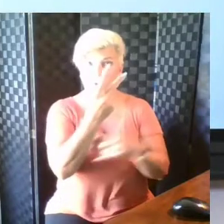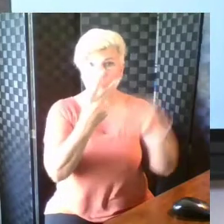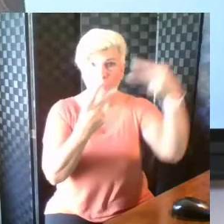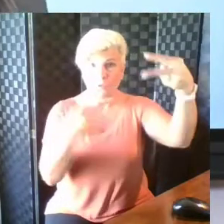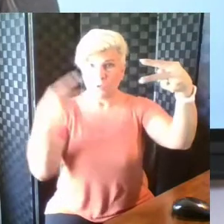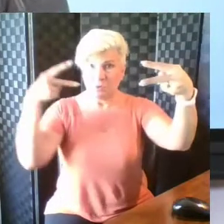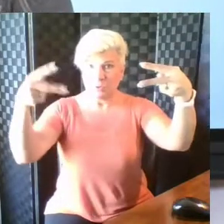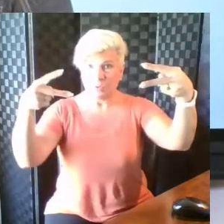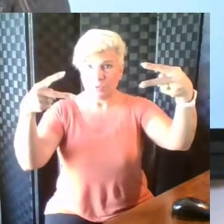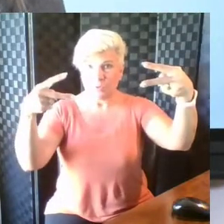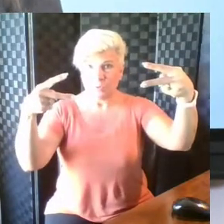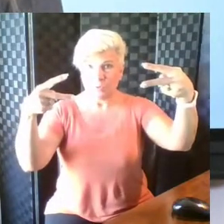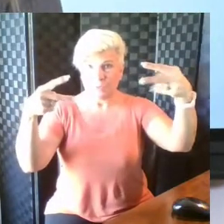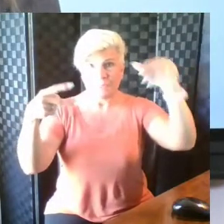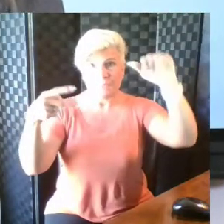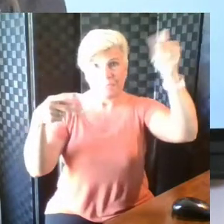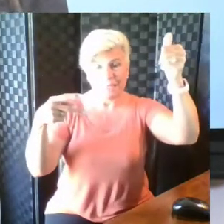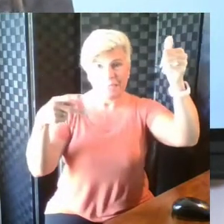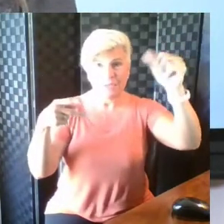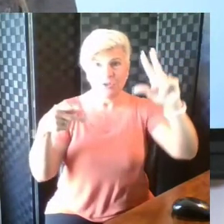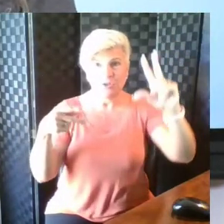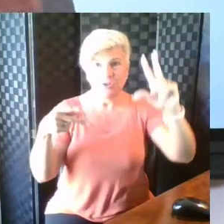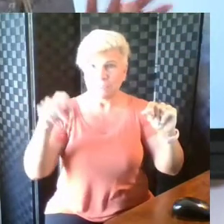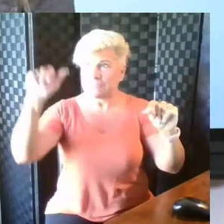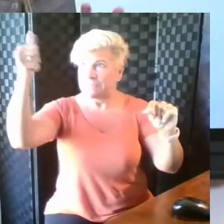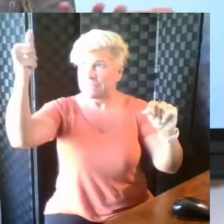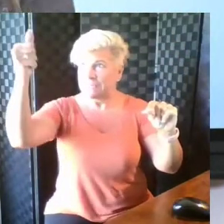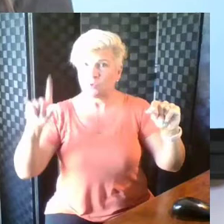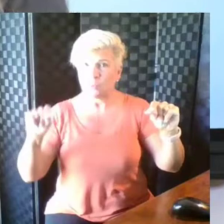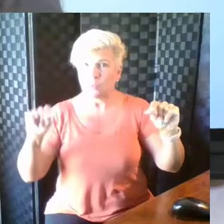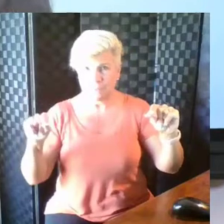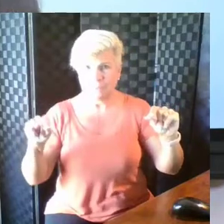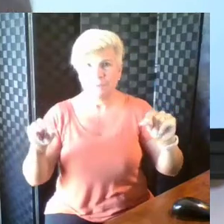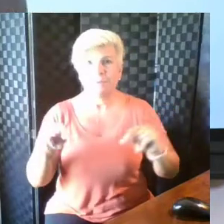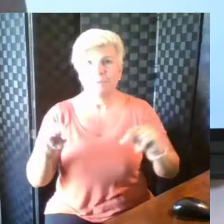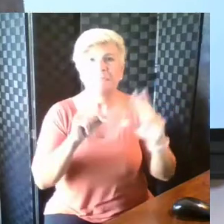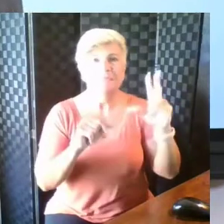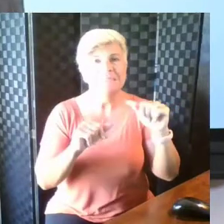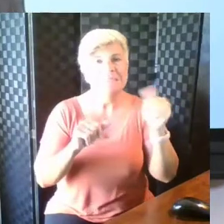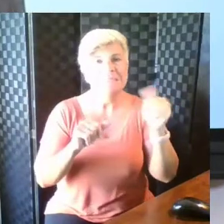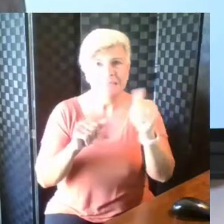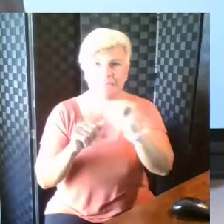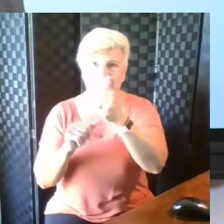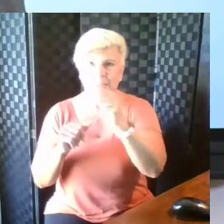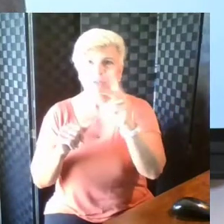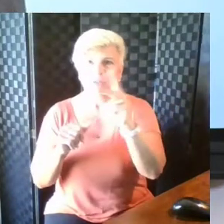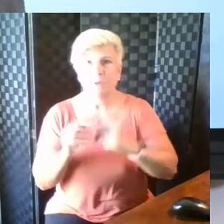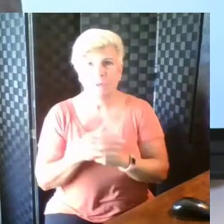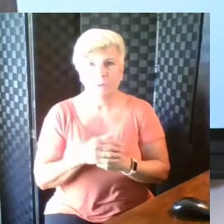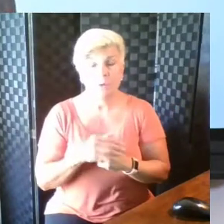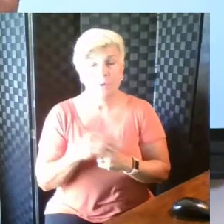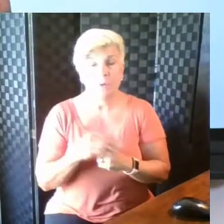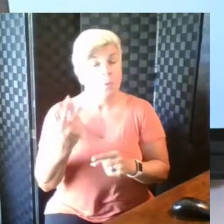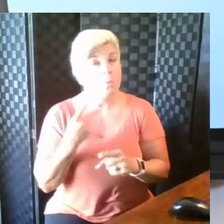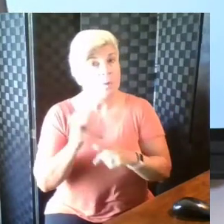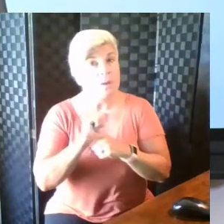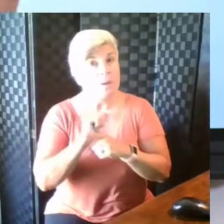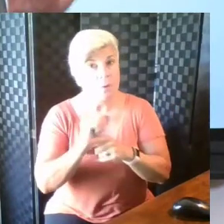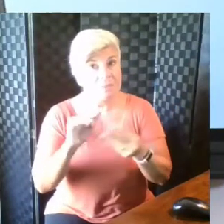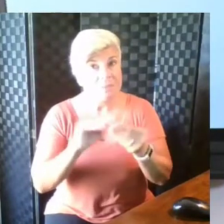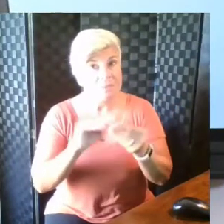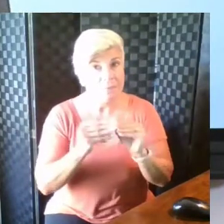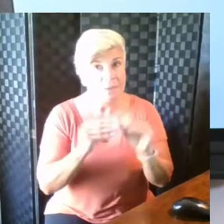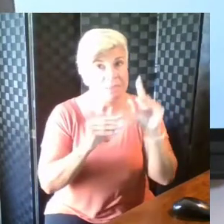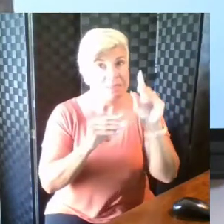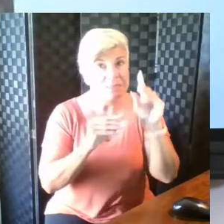which is how many? 20. You're right. A group of 10 and a group of 10 is 20. As kindergartners, we really practice with our numbers from